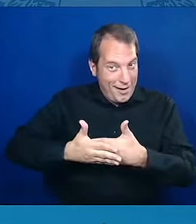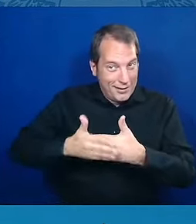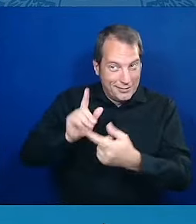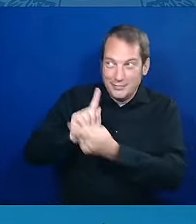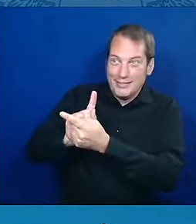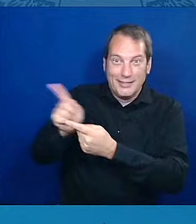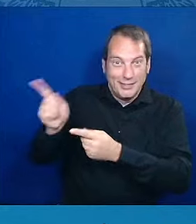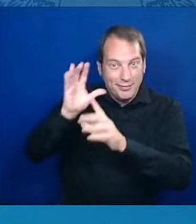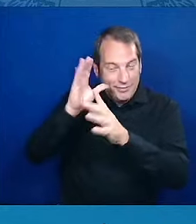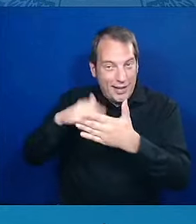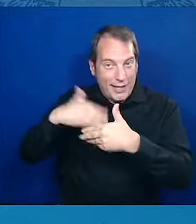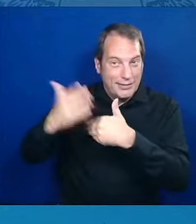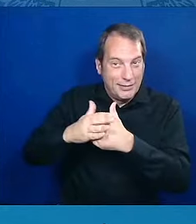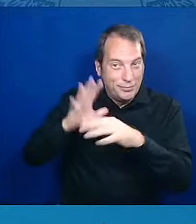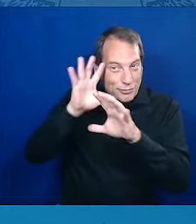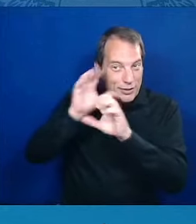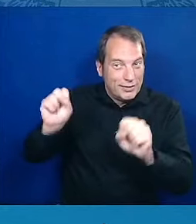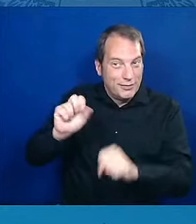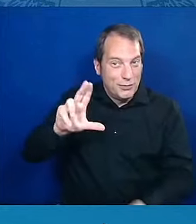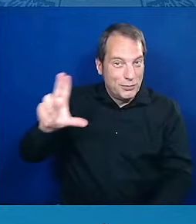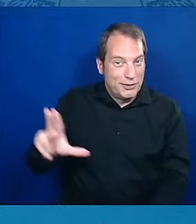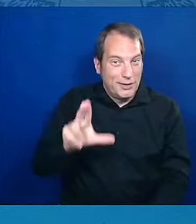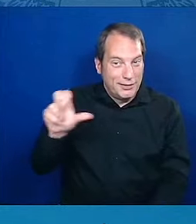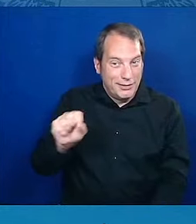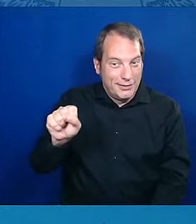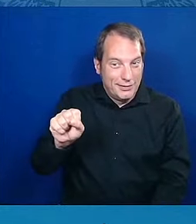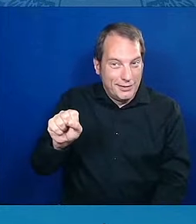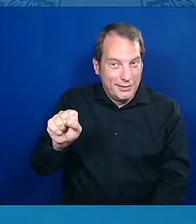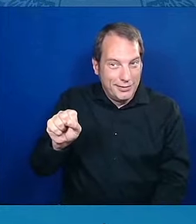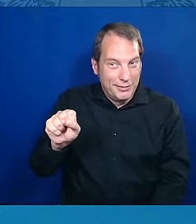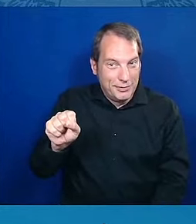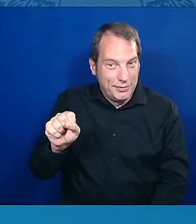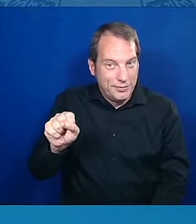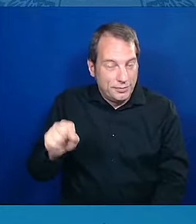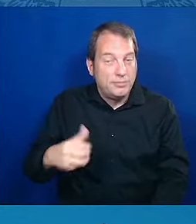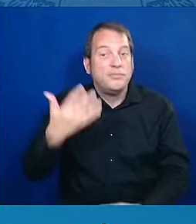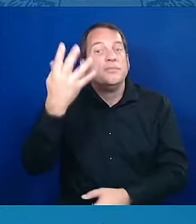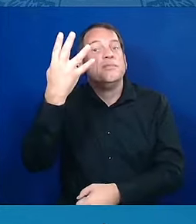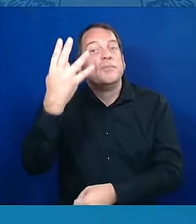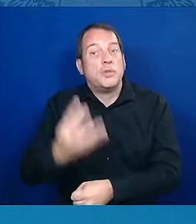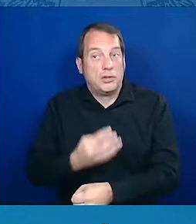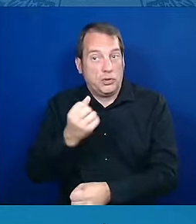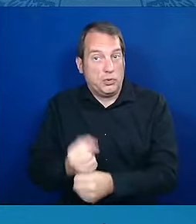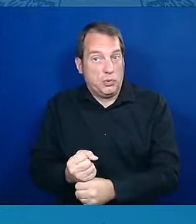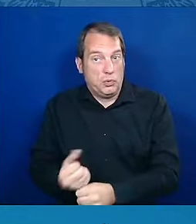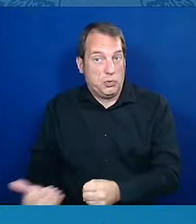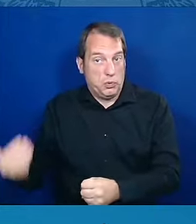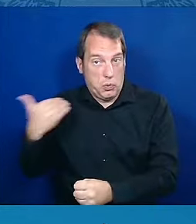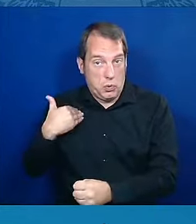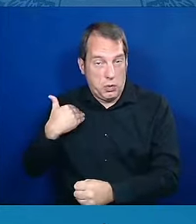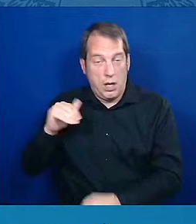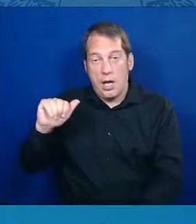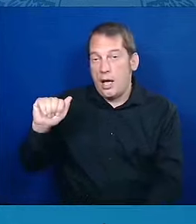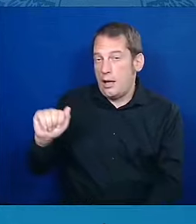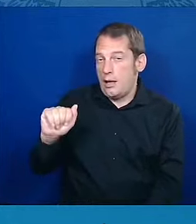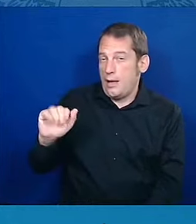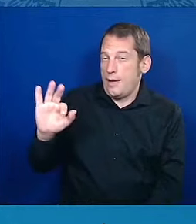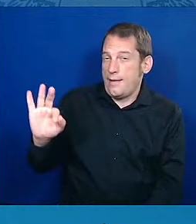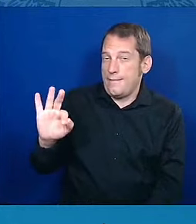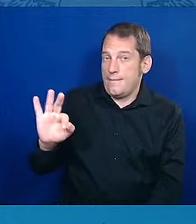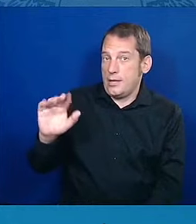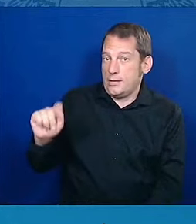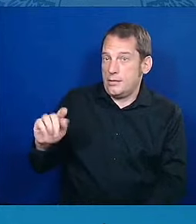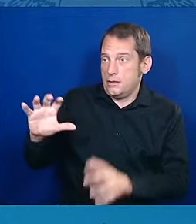Yeah. So, 4 years ago, the AFT made a great choice. We